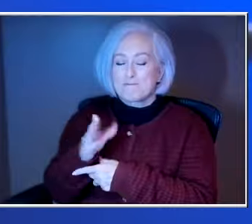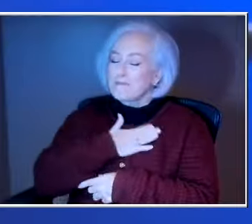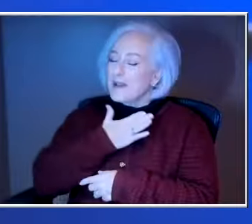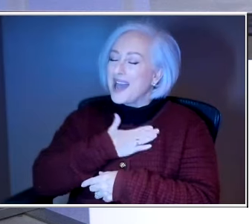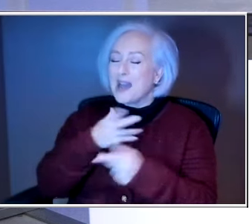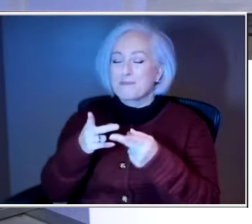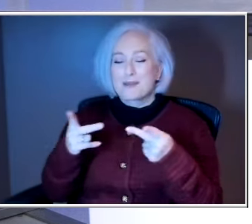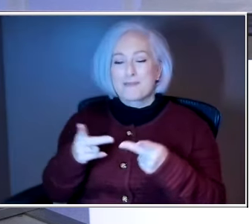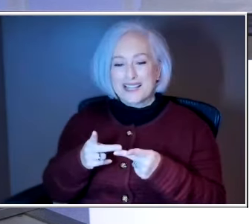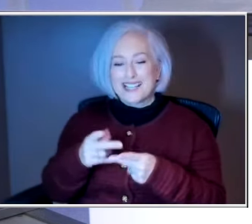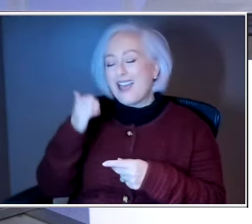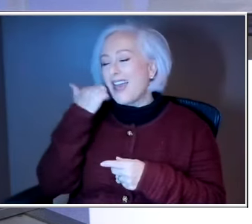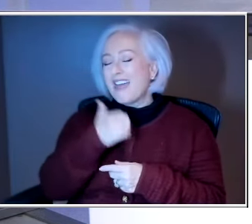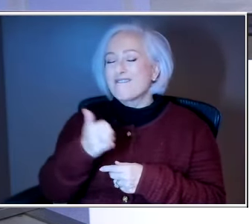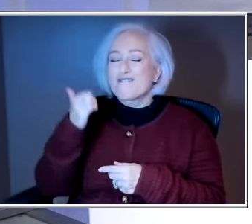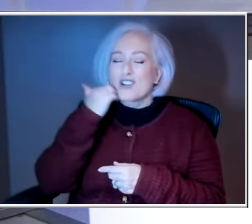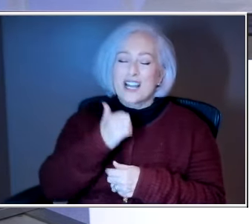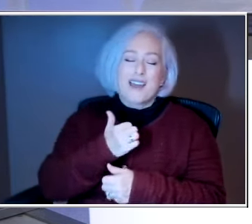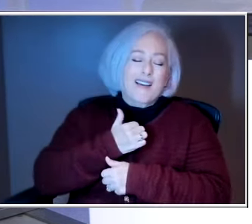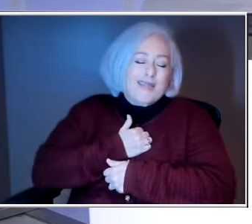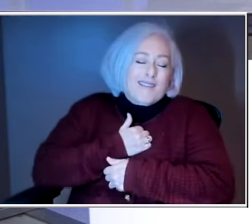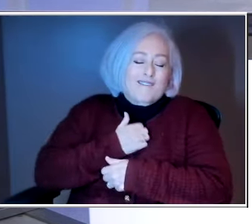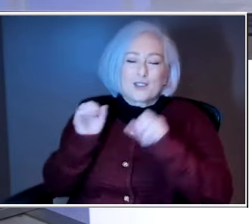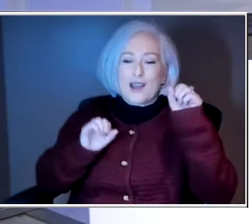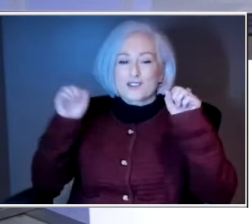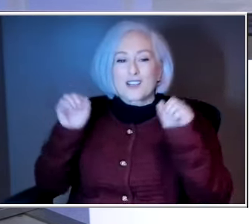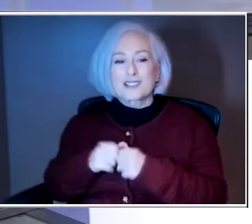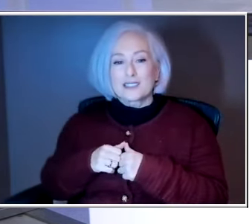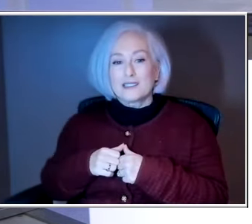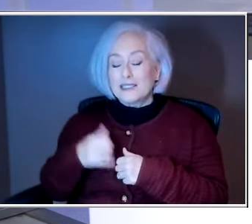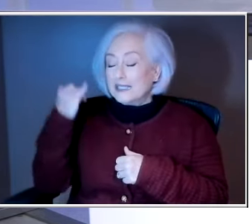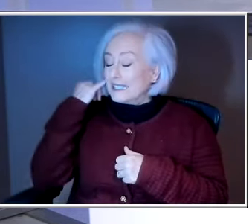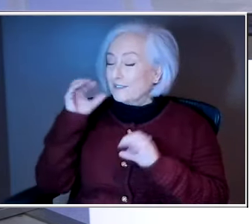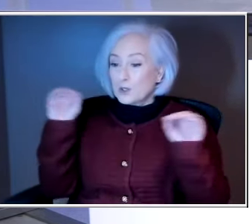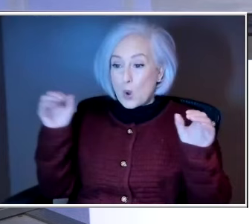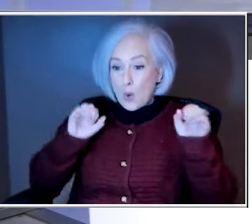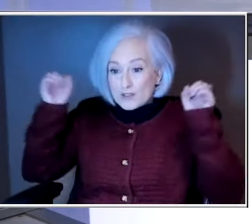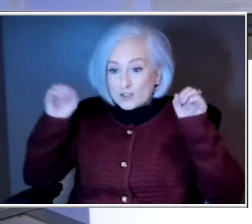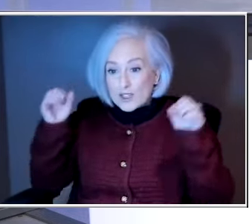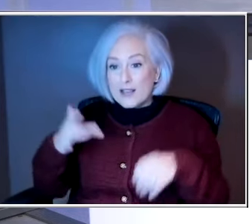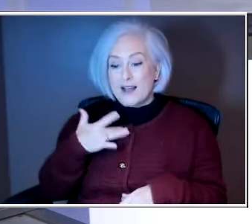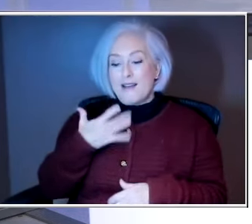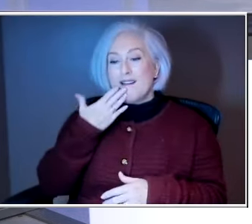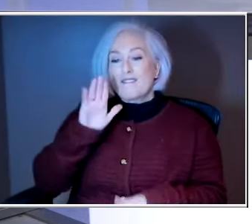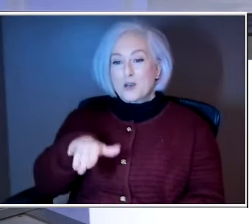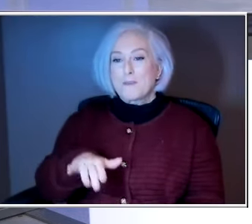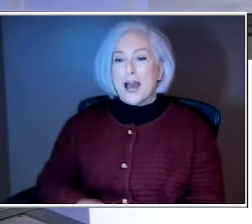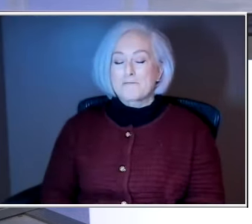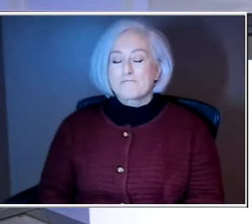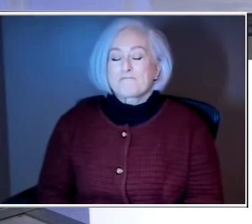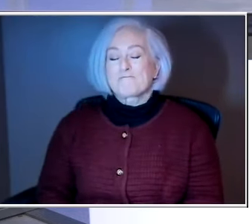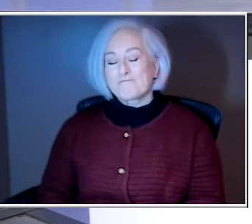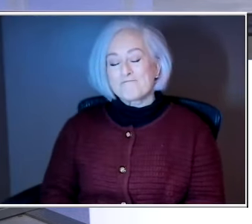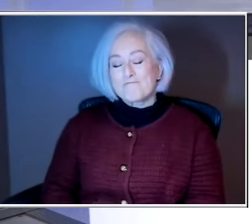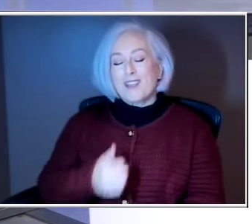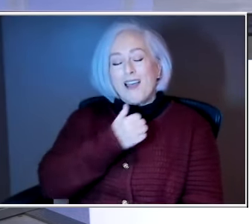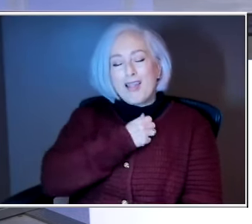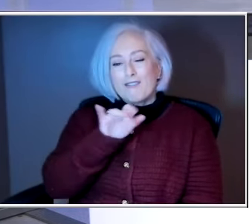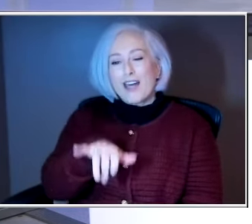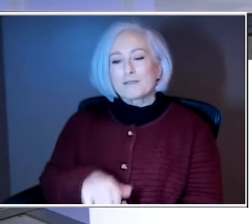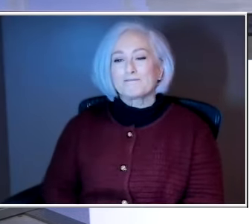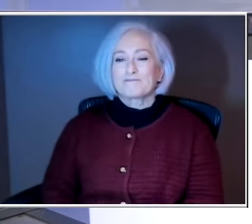day. And when I don't do it, I feel bad. So love that. Yeah. Good discipline. So Jennifer, what do you think would have